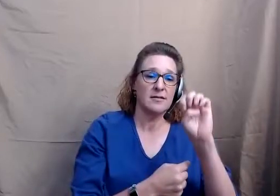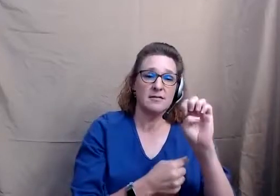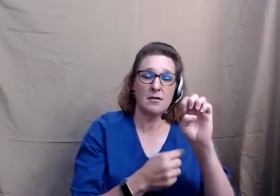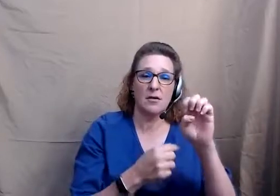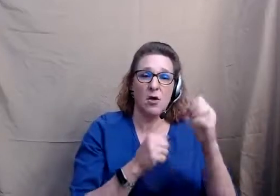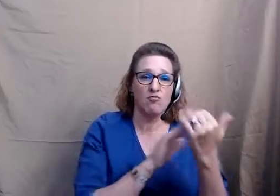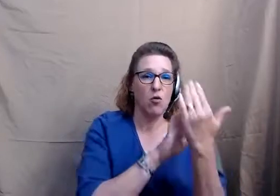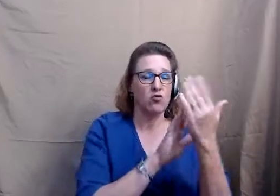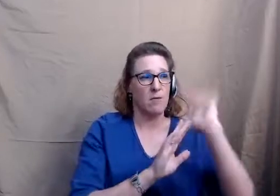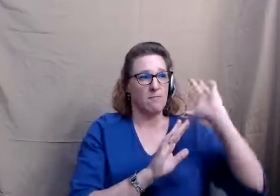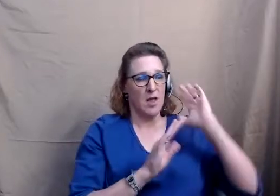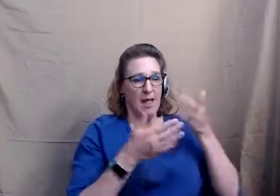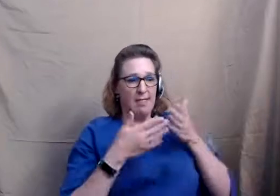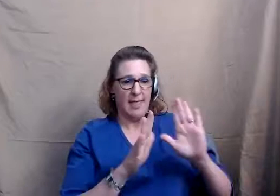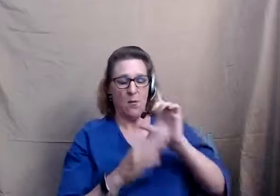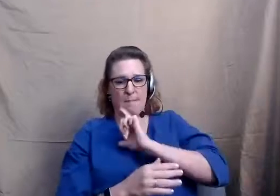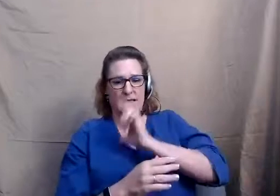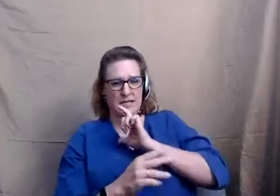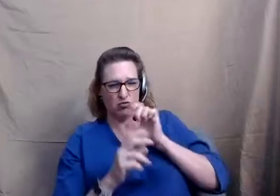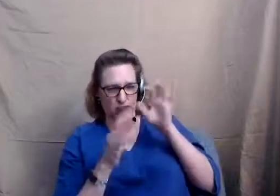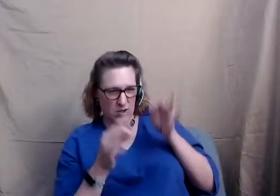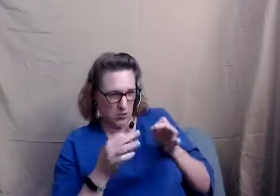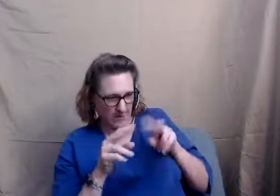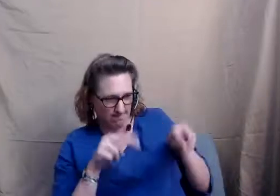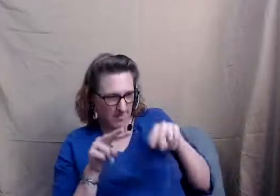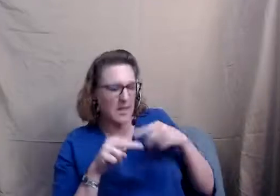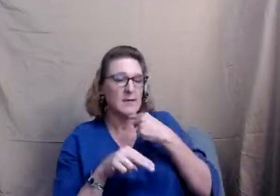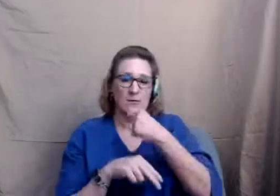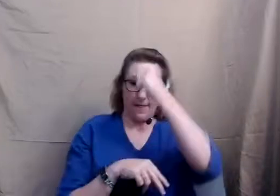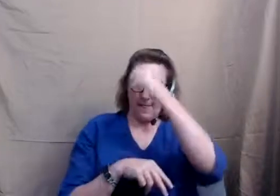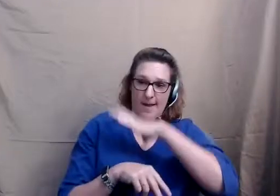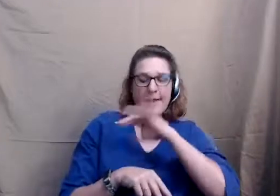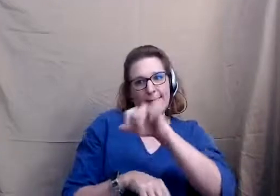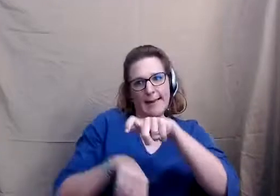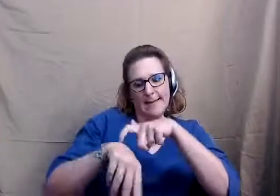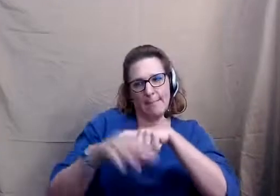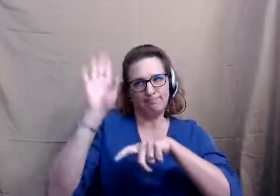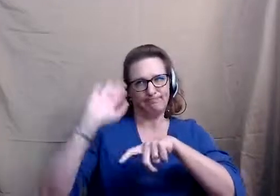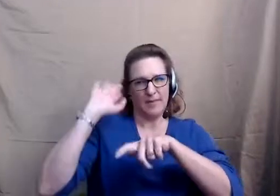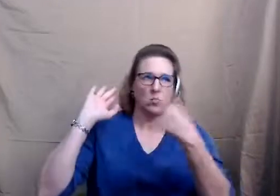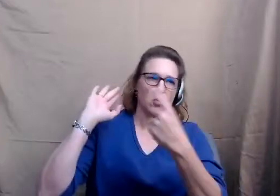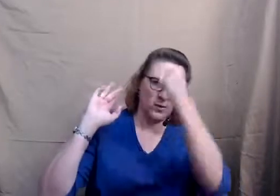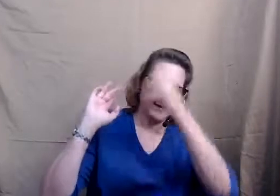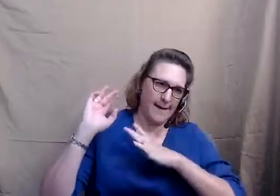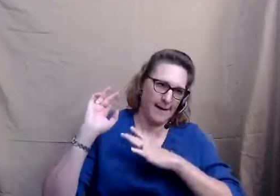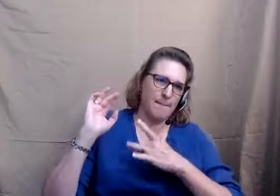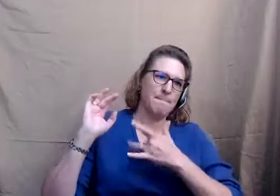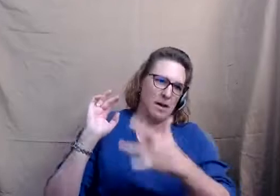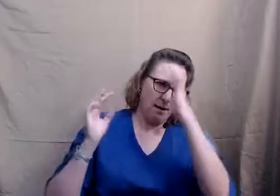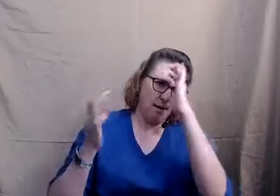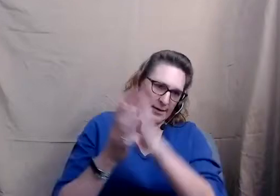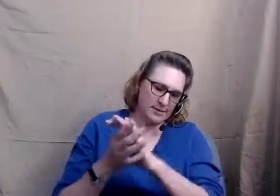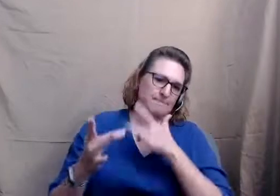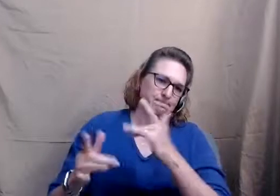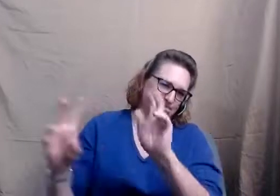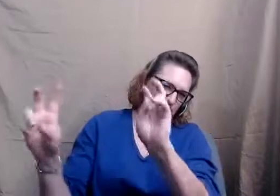that allowing police discretion meant that police would simply tell the guy, and at that time it was always a guy and it was usually a husband,